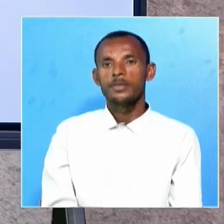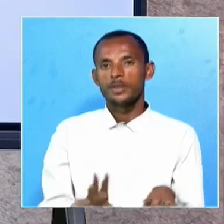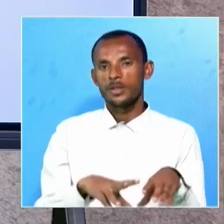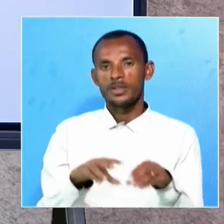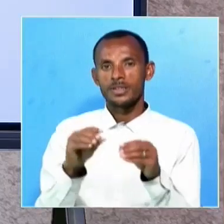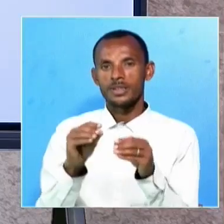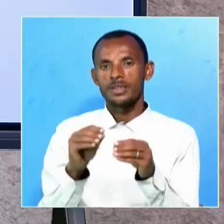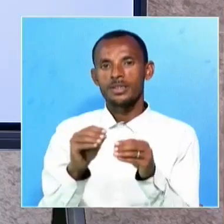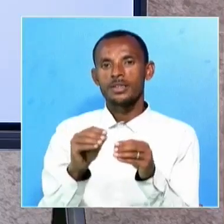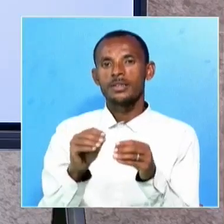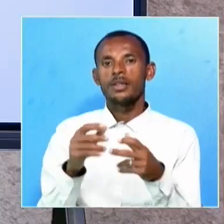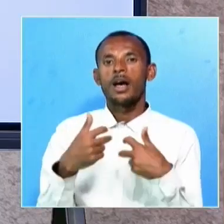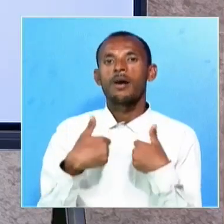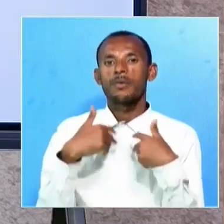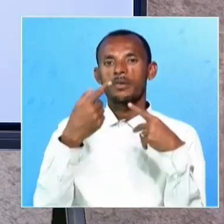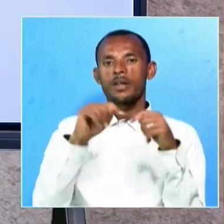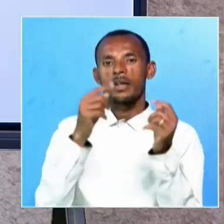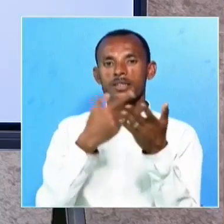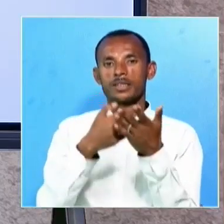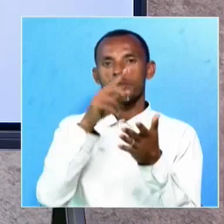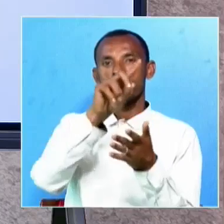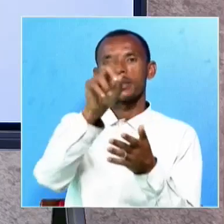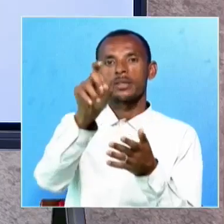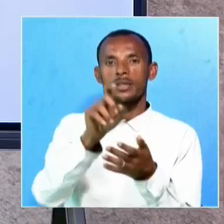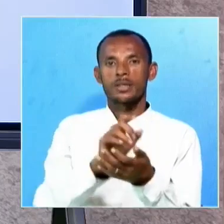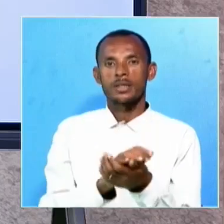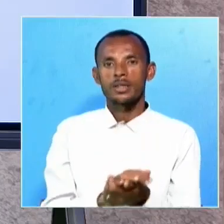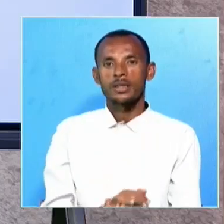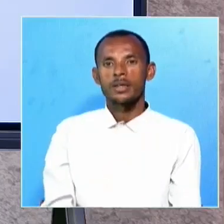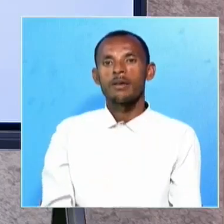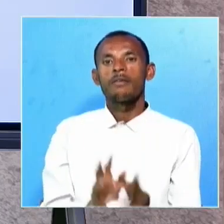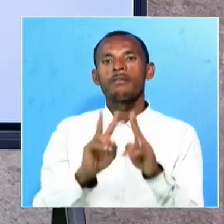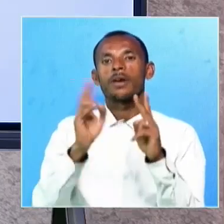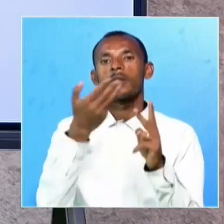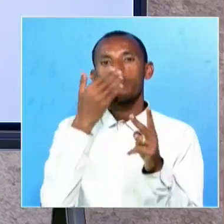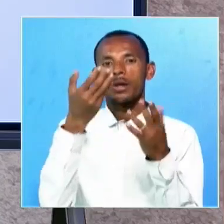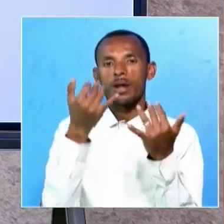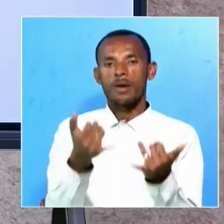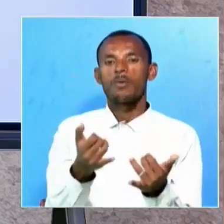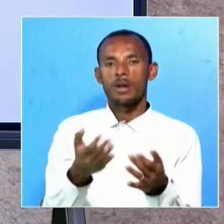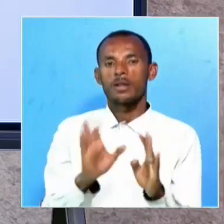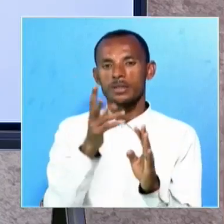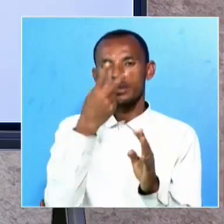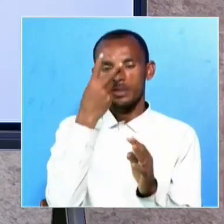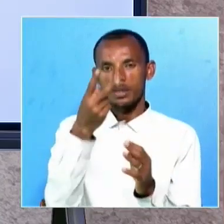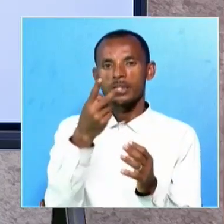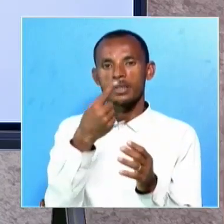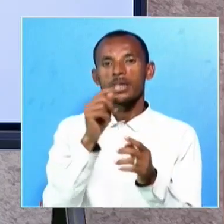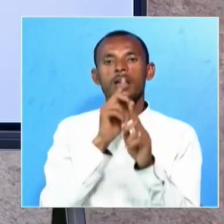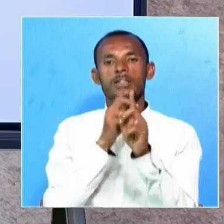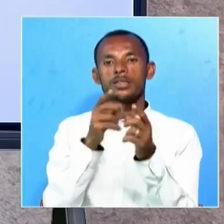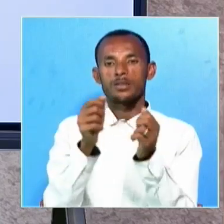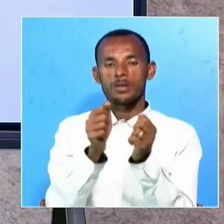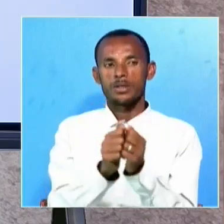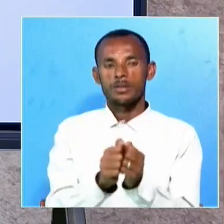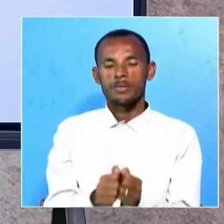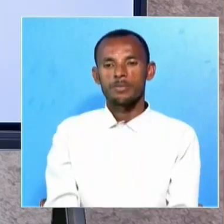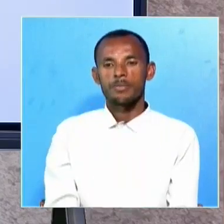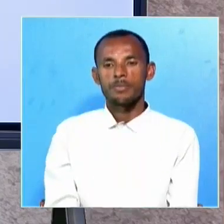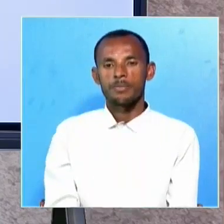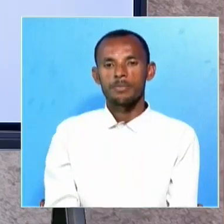Students, have you to write the question? Very good. Now, let's see the answer together.